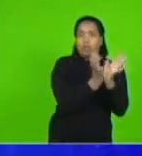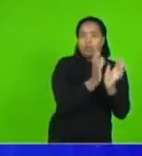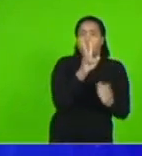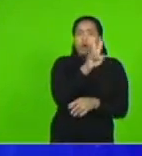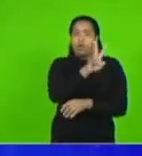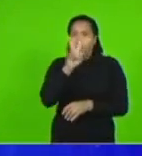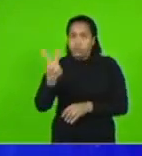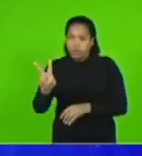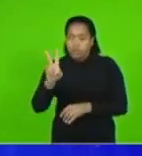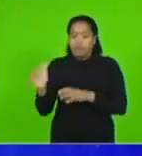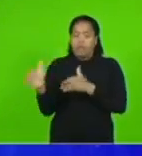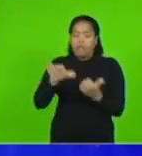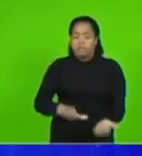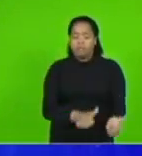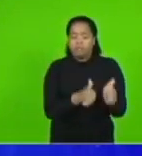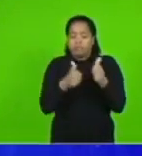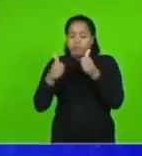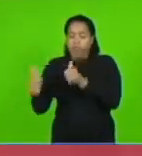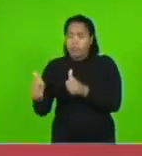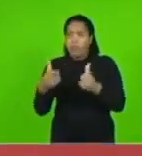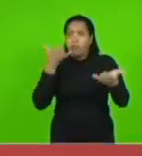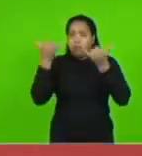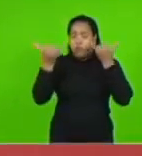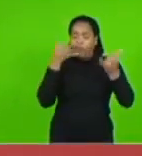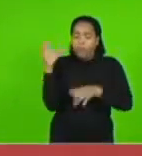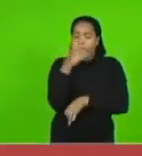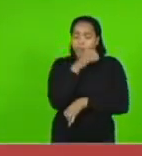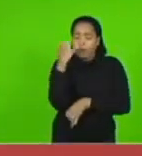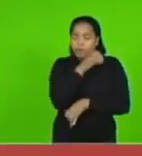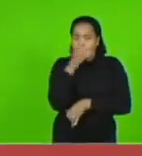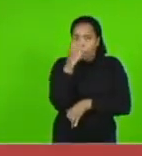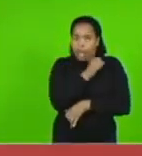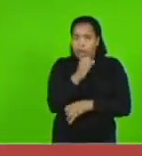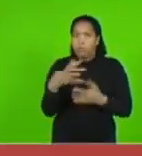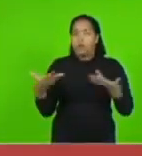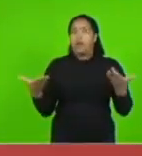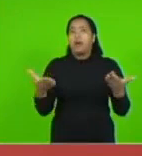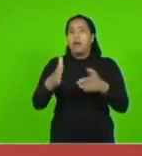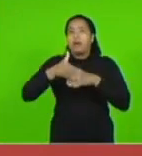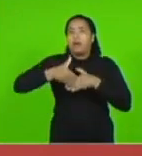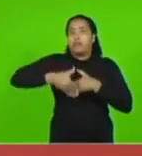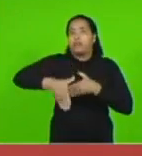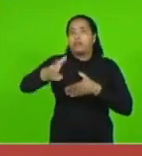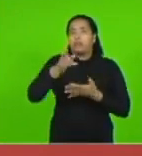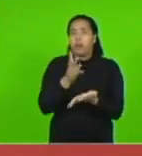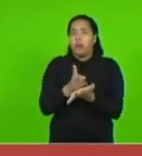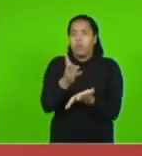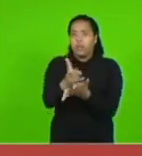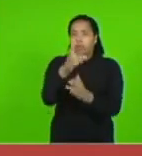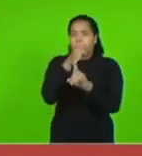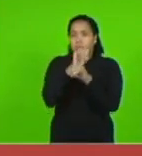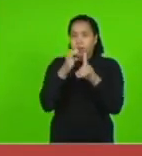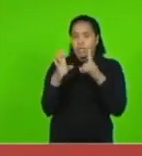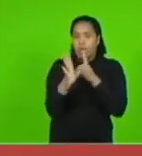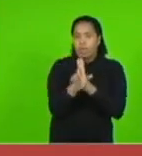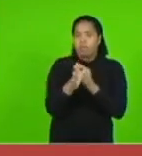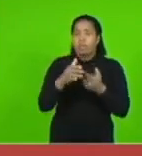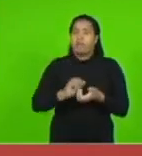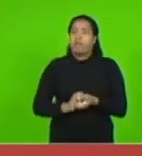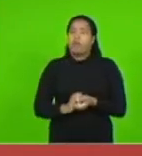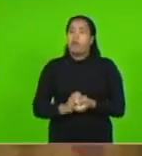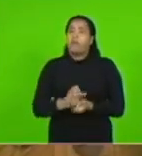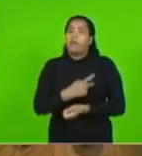And in Vila Velha, there was more baptisms. We are just transmitting to the brothers these events that